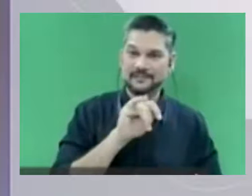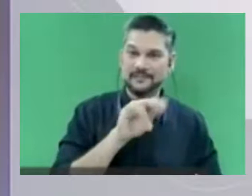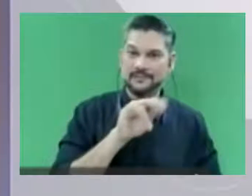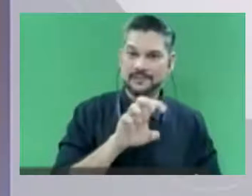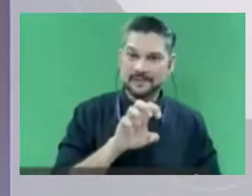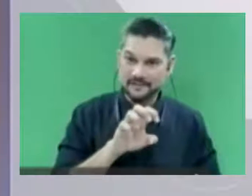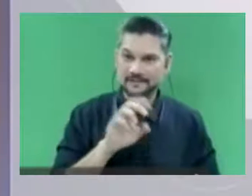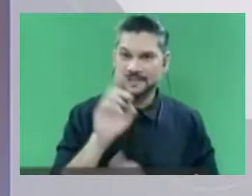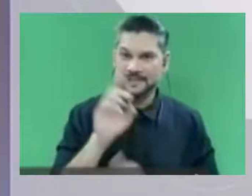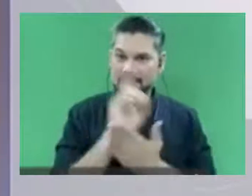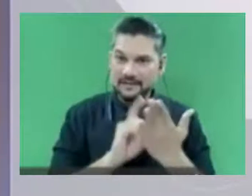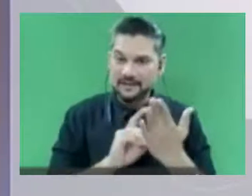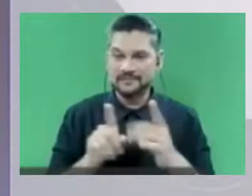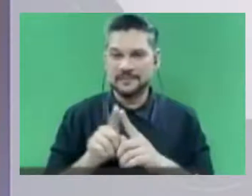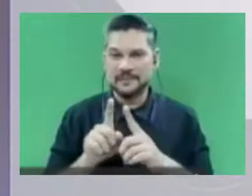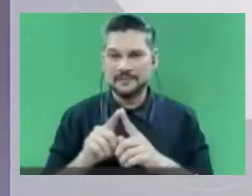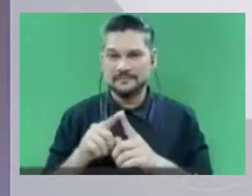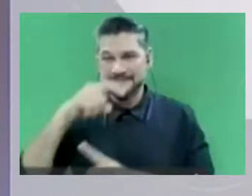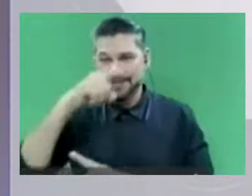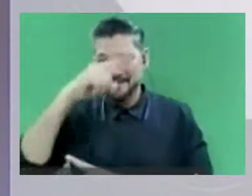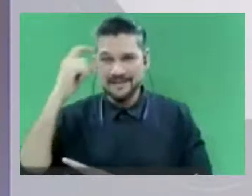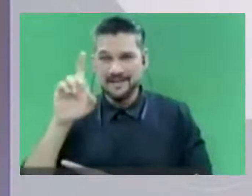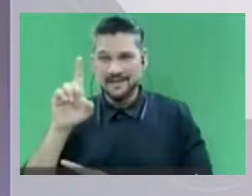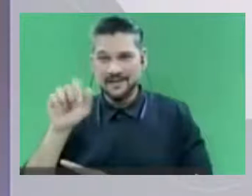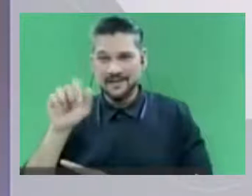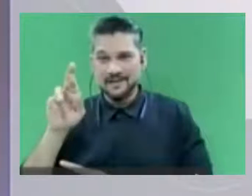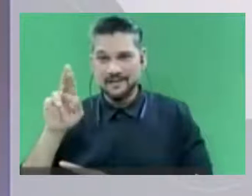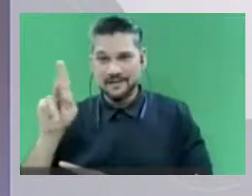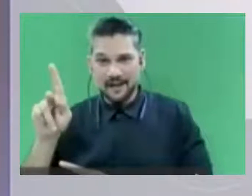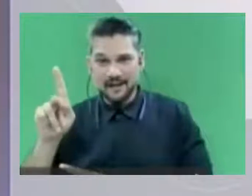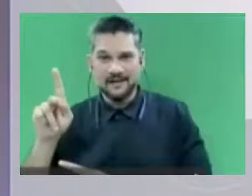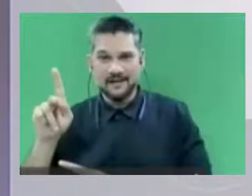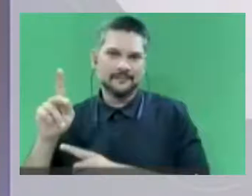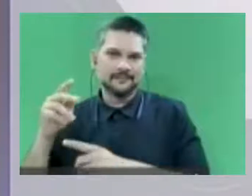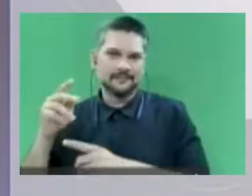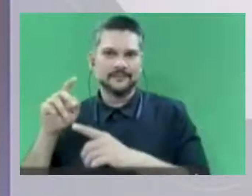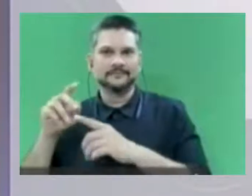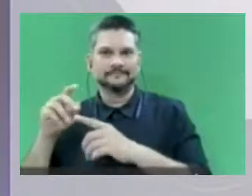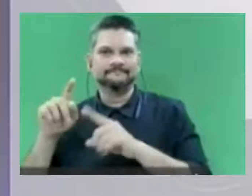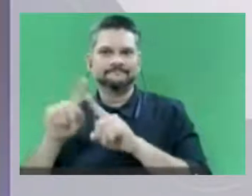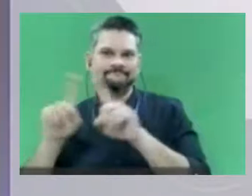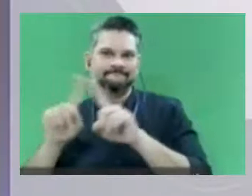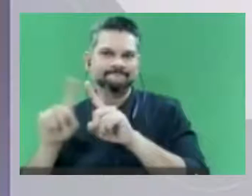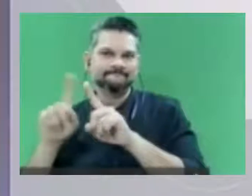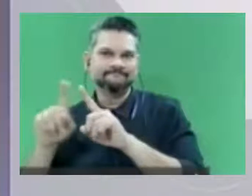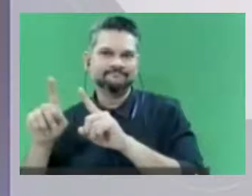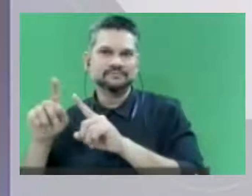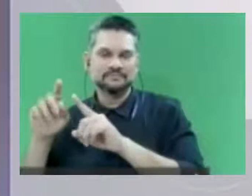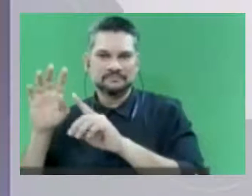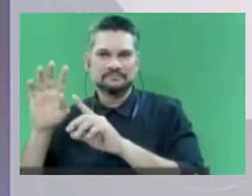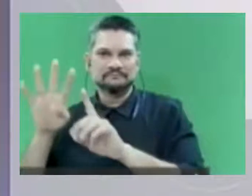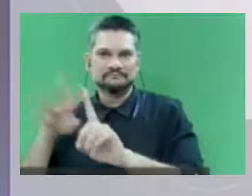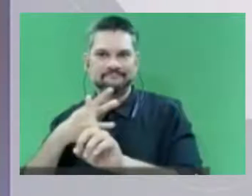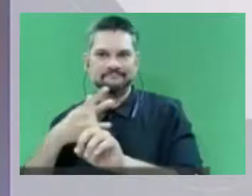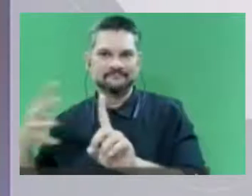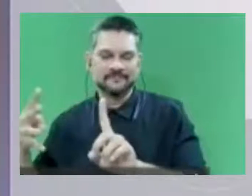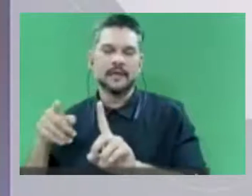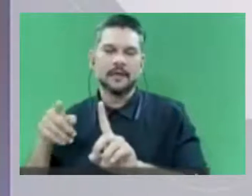if anyone's interested, please get in touch with me or Kaushalya, and we'll be able to engage you in the Asia